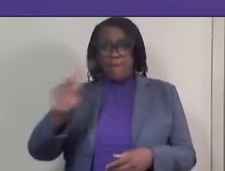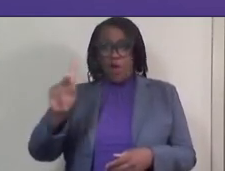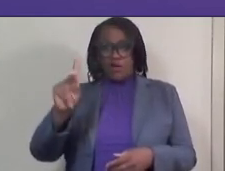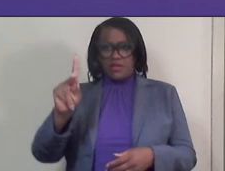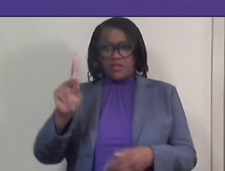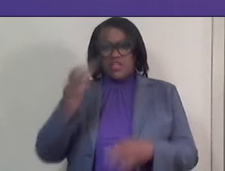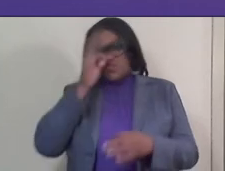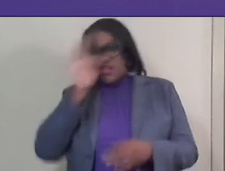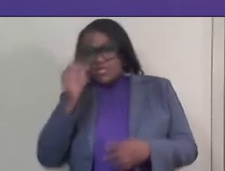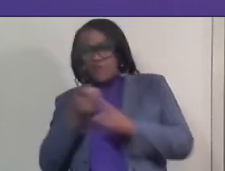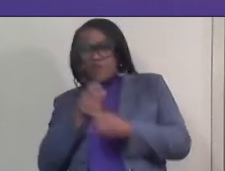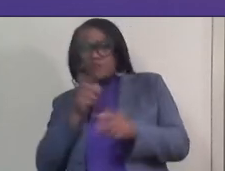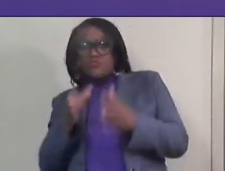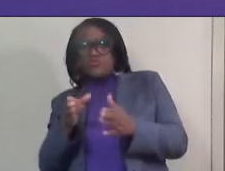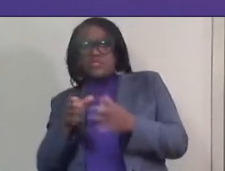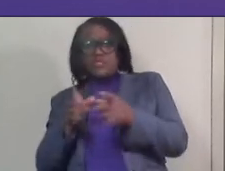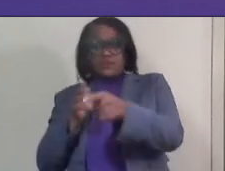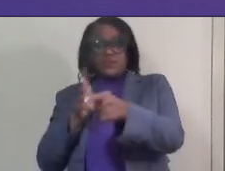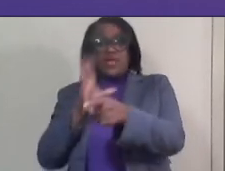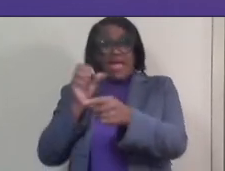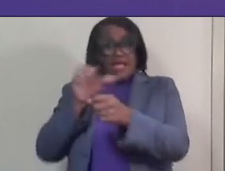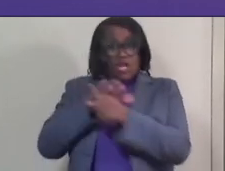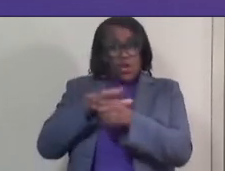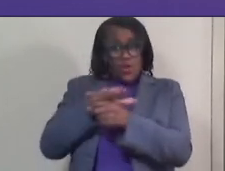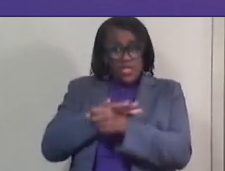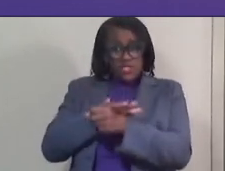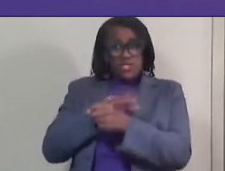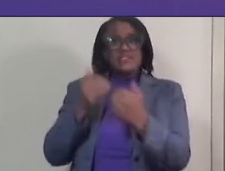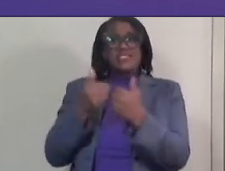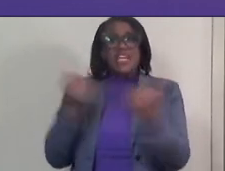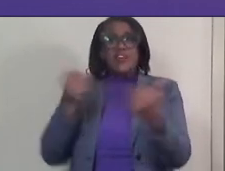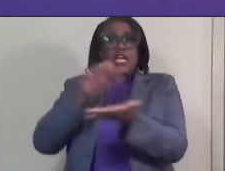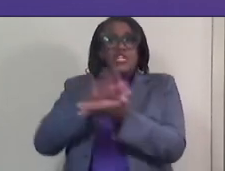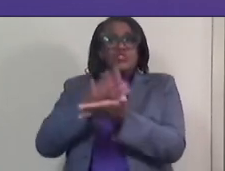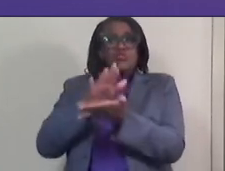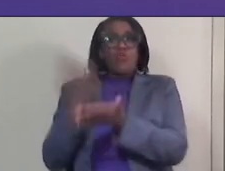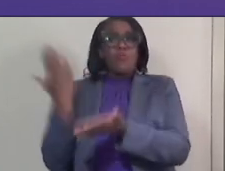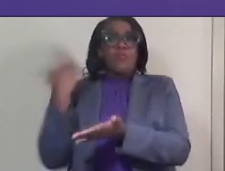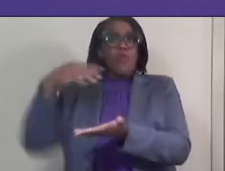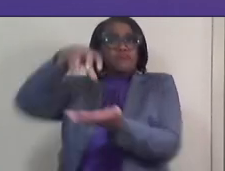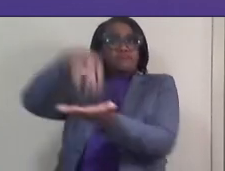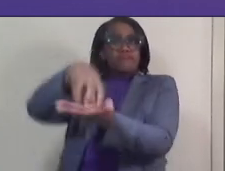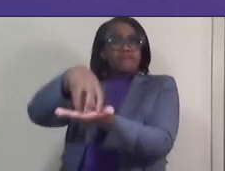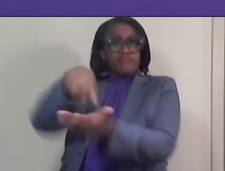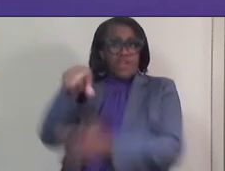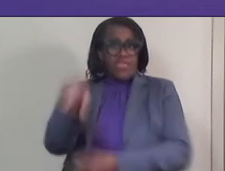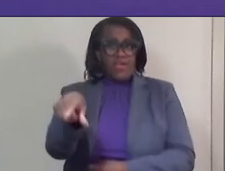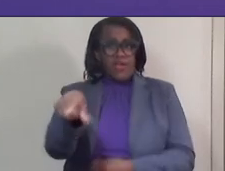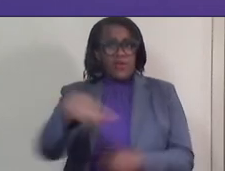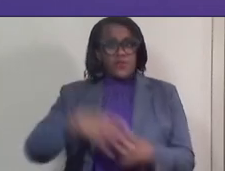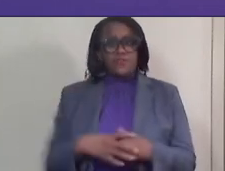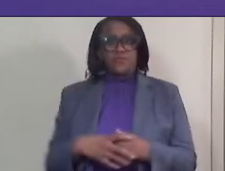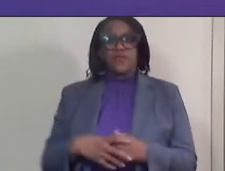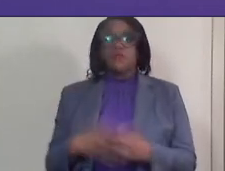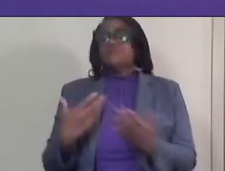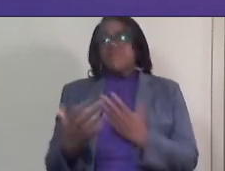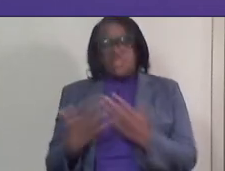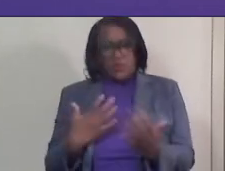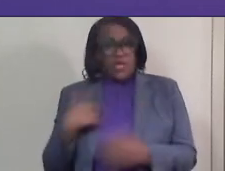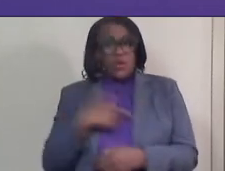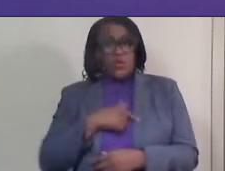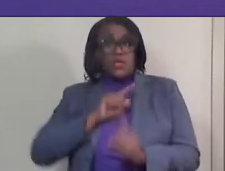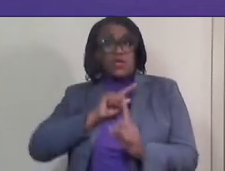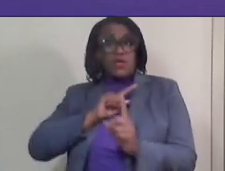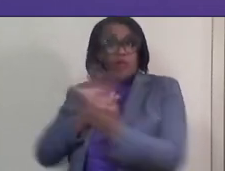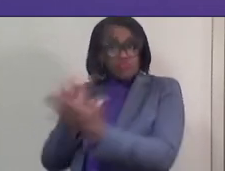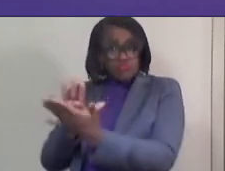the location of where a segregated school used to sit. But anyway, we went to the elders, spoke to